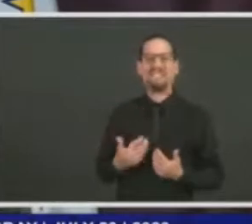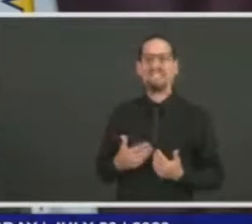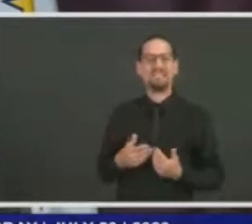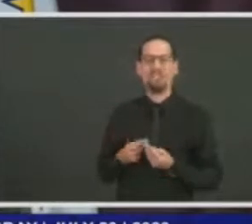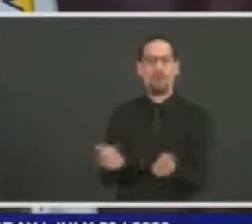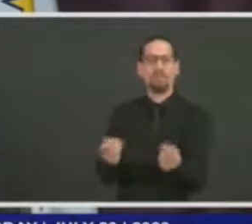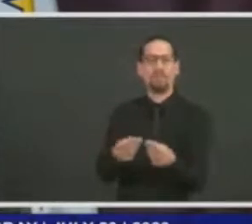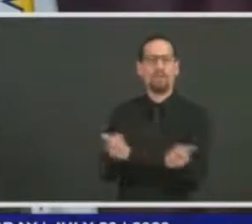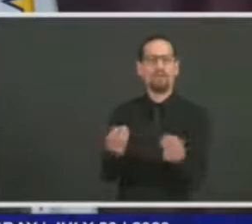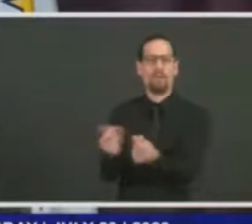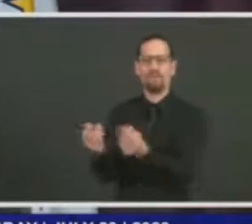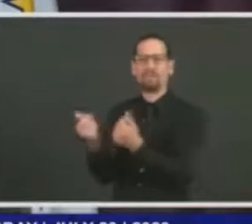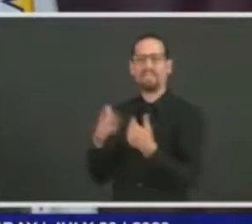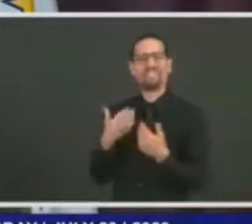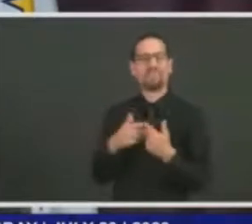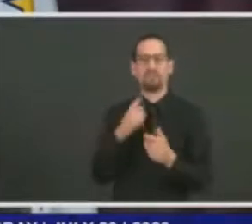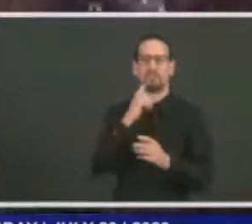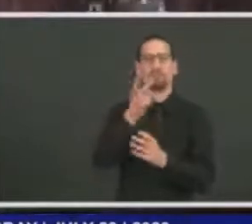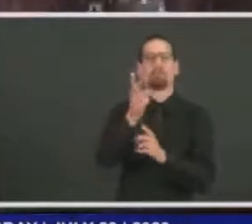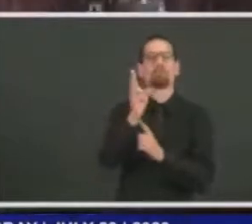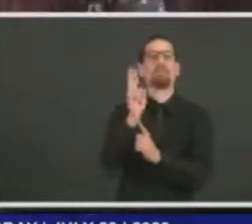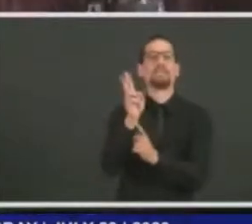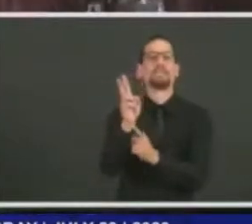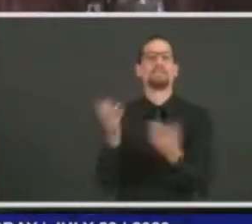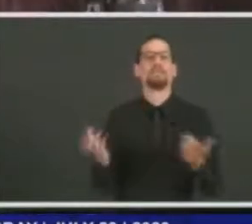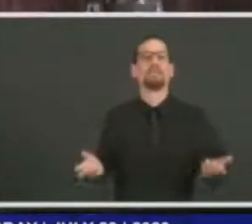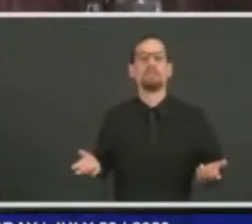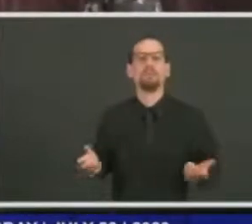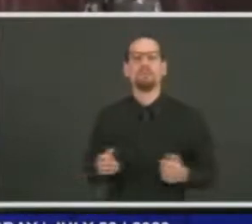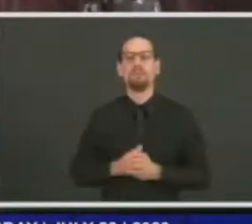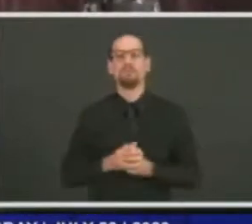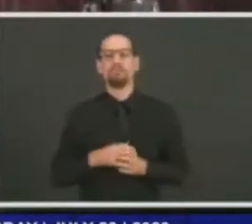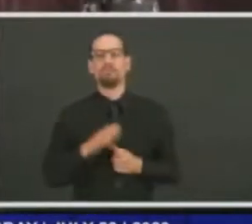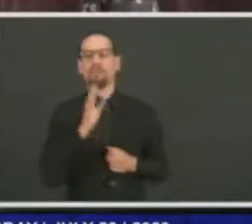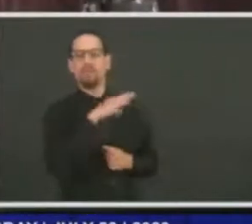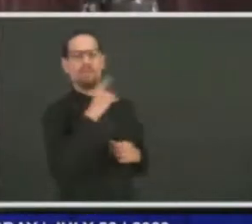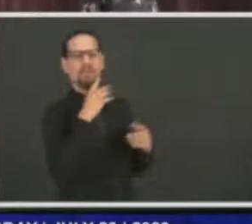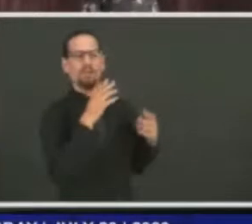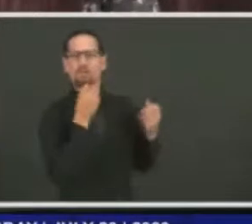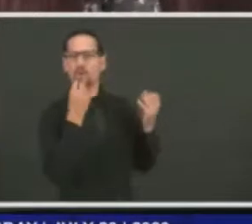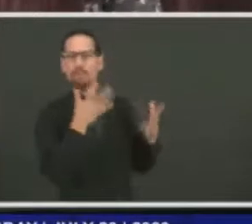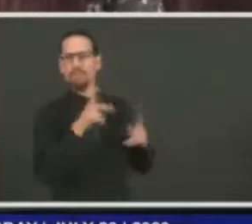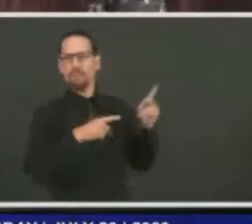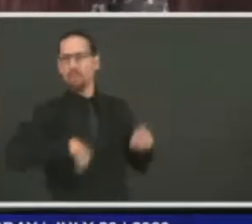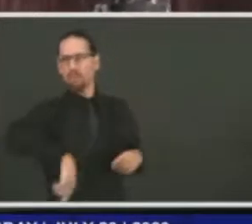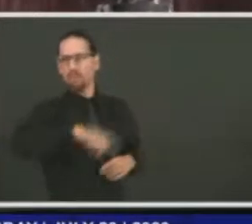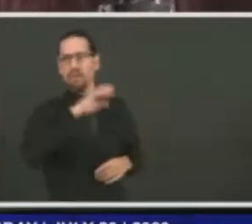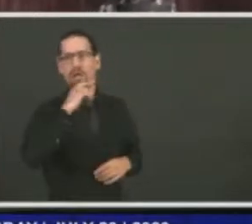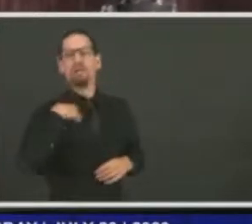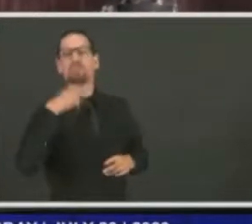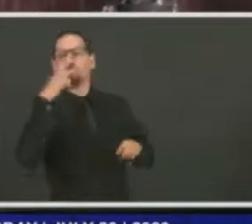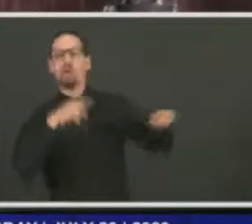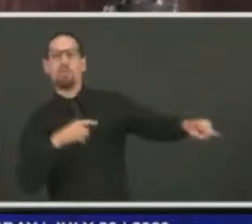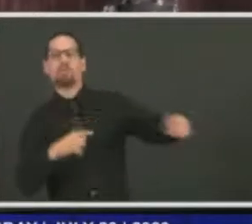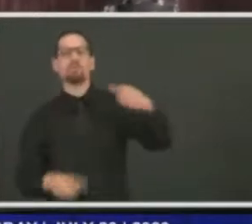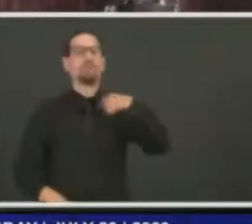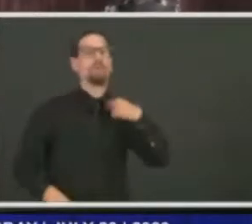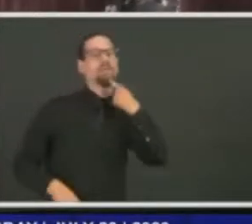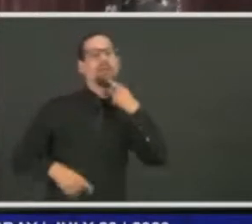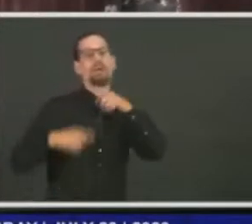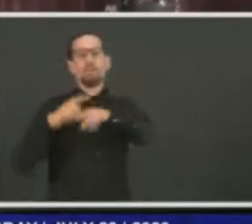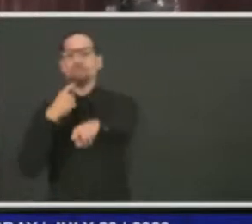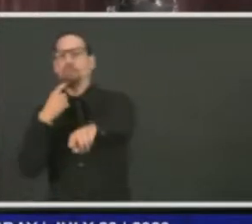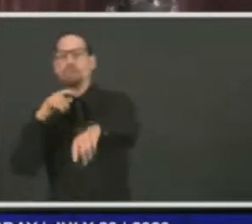minute or a day. Plenty of cases already, they're starting to surface anecdotally of he said, she said. So I'm just wondering, is there going to be an